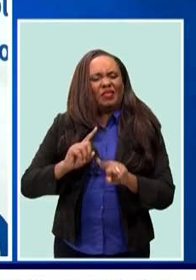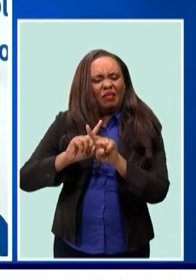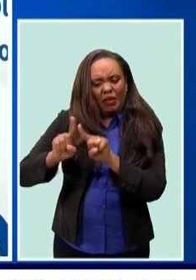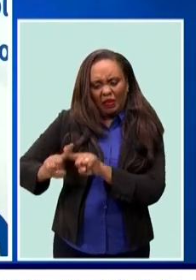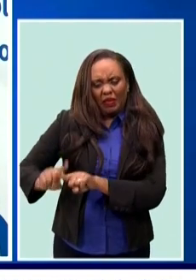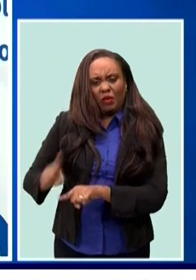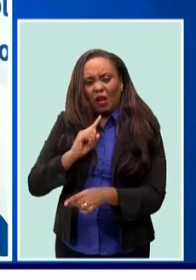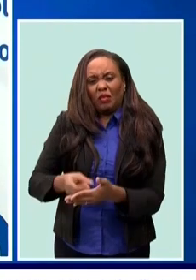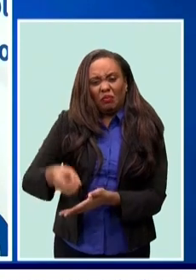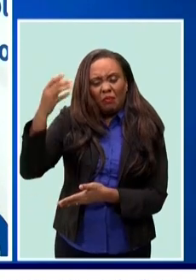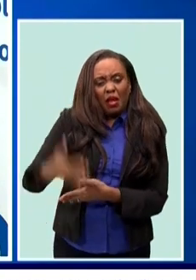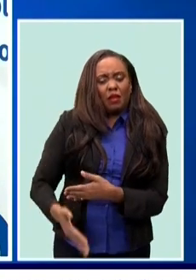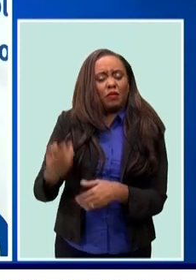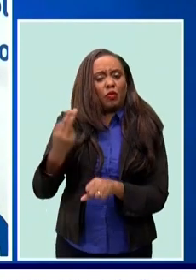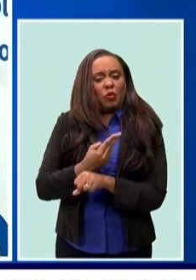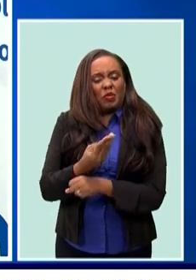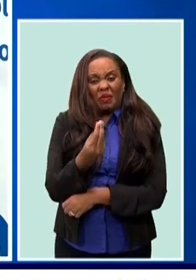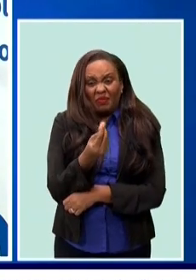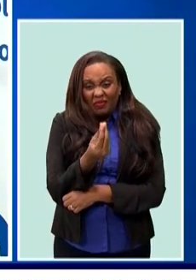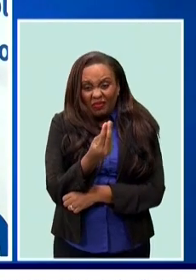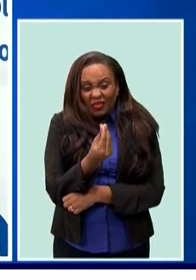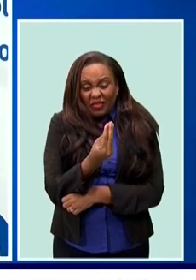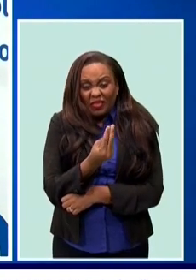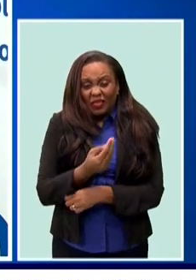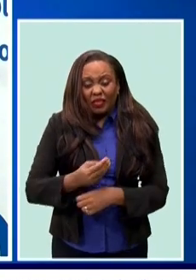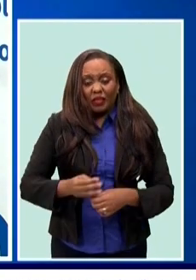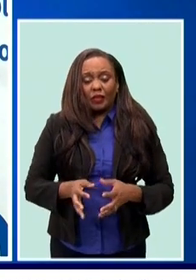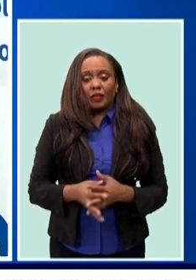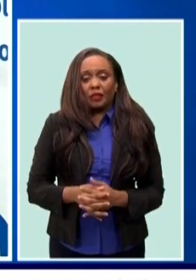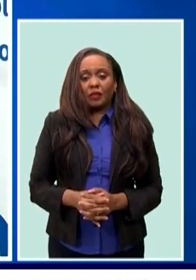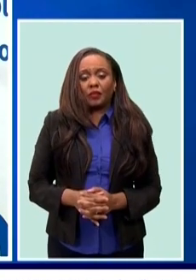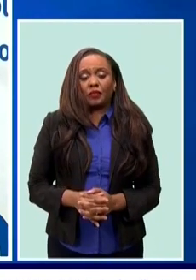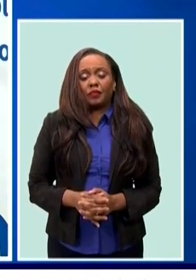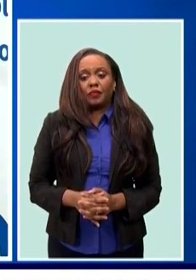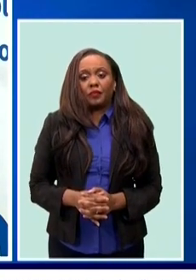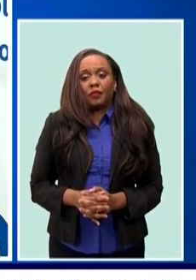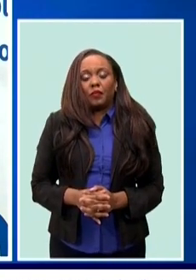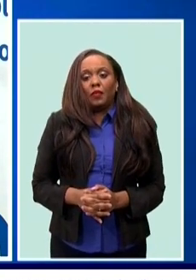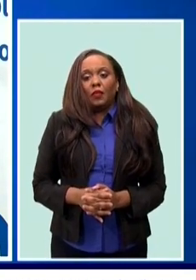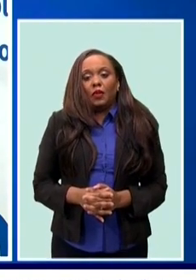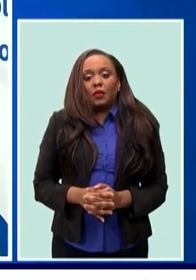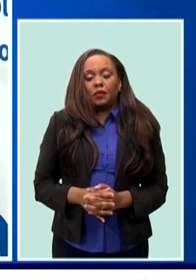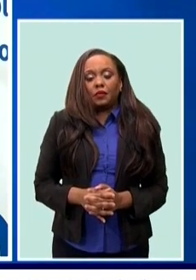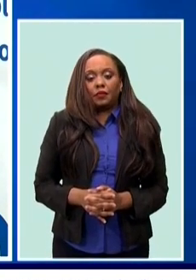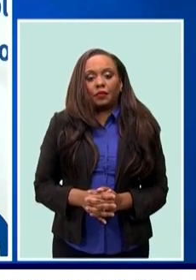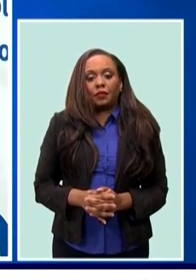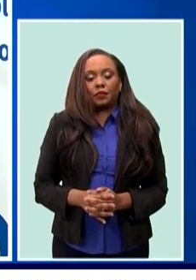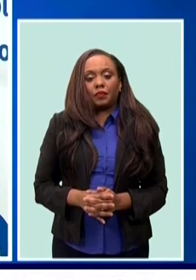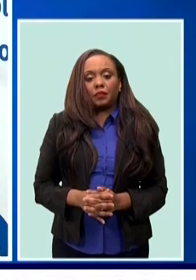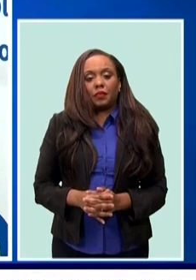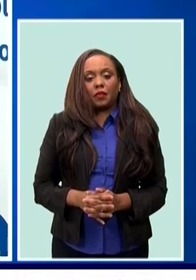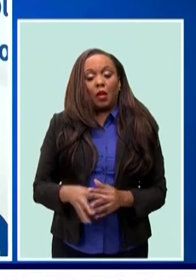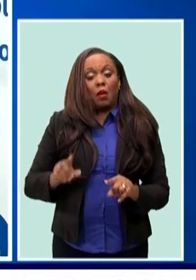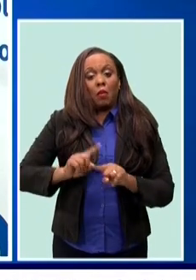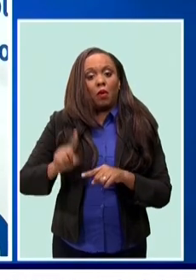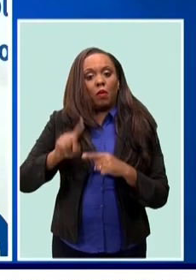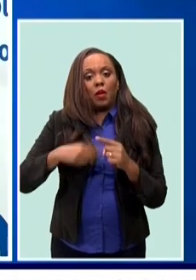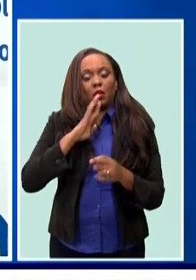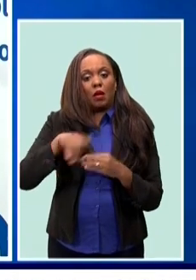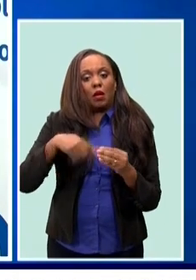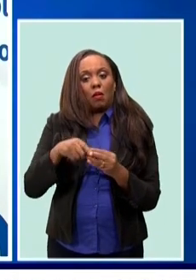an expensive undertaking, and that's just at an operation level for the central bank. But lower down, whether you're talking about a bank or merchant,